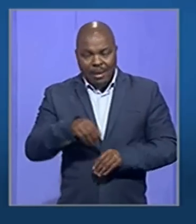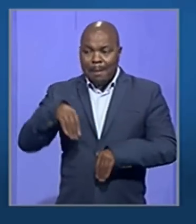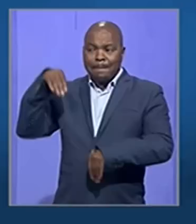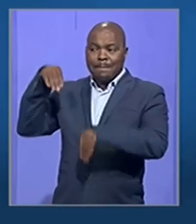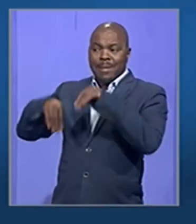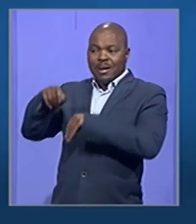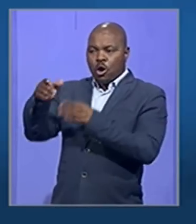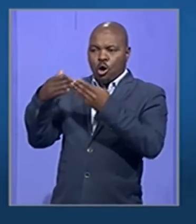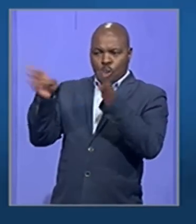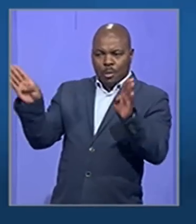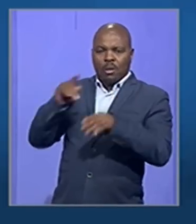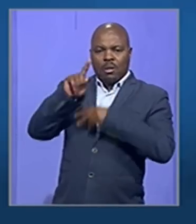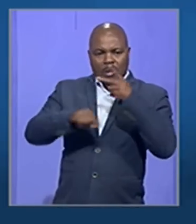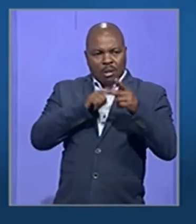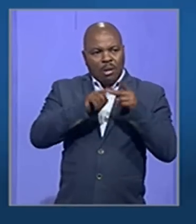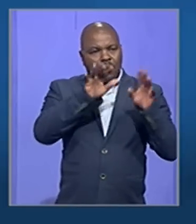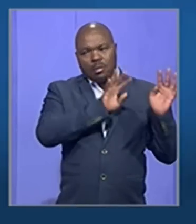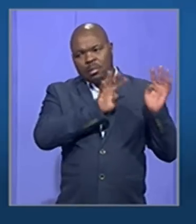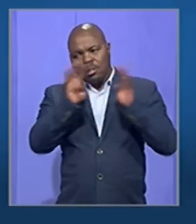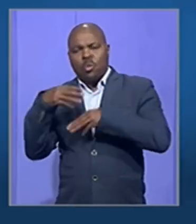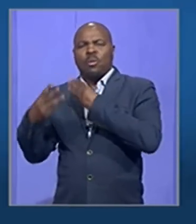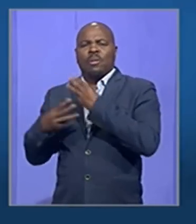yeo e bulwe batho ba šome.